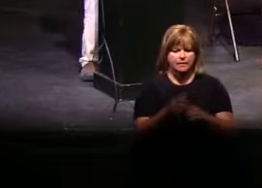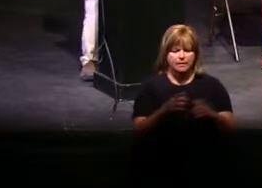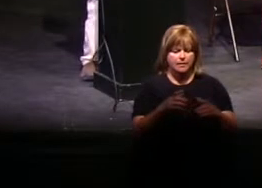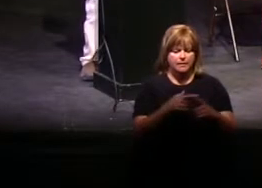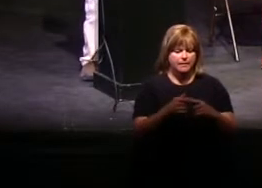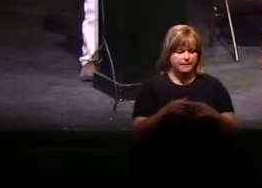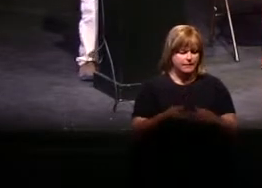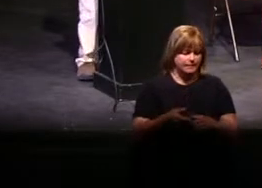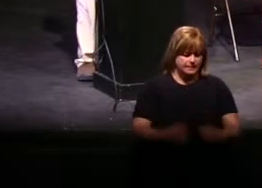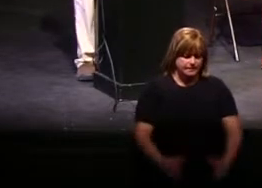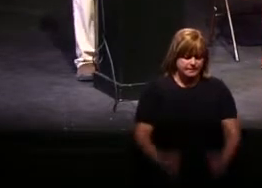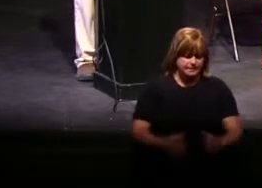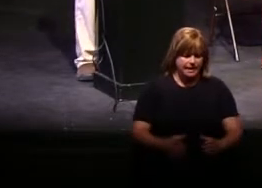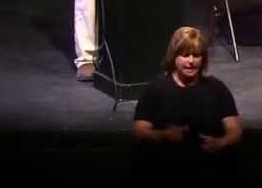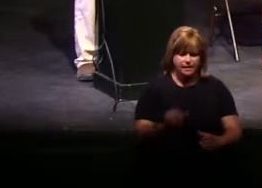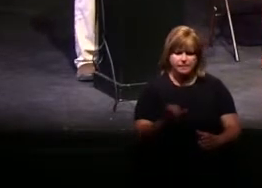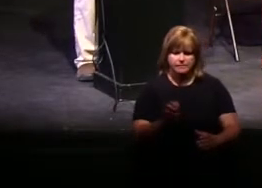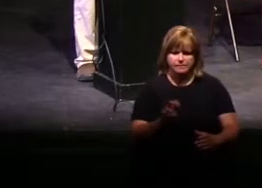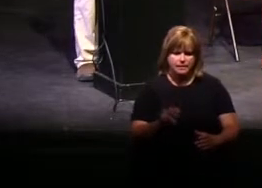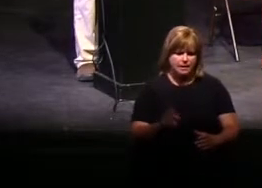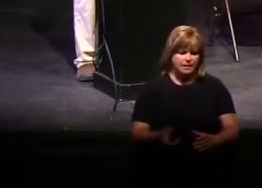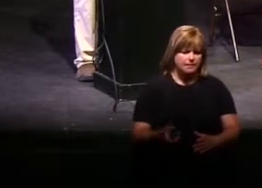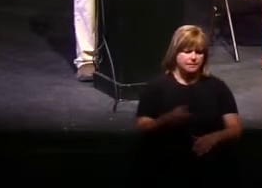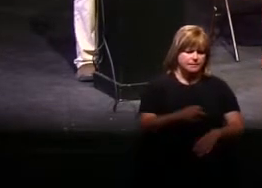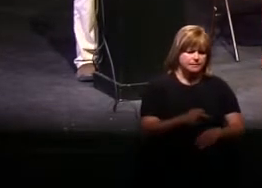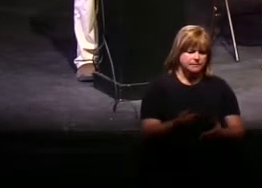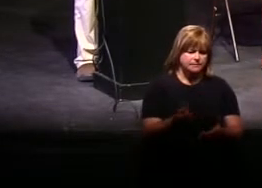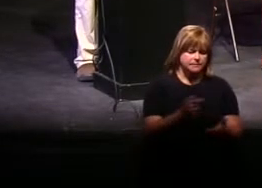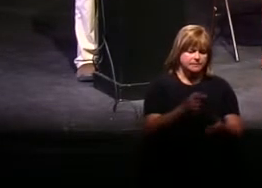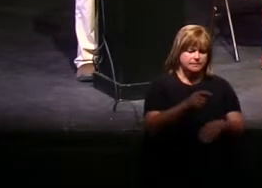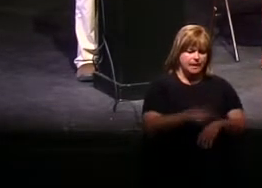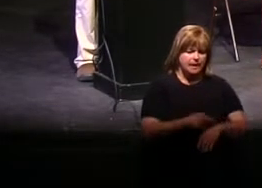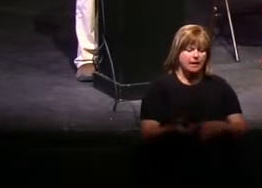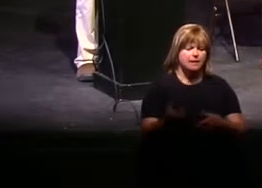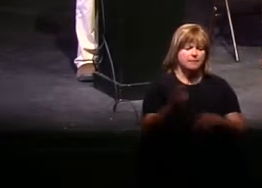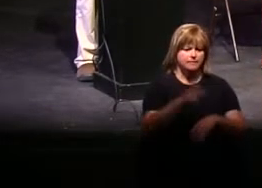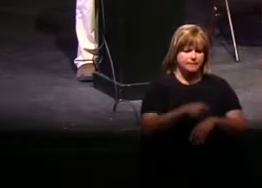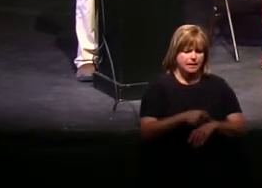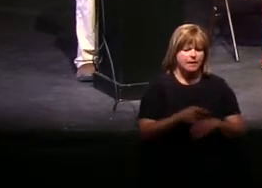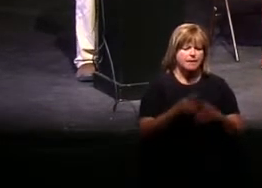lime, time out of time, county of country music.